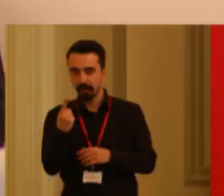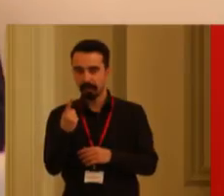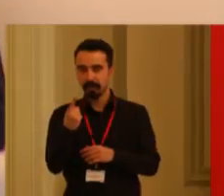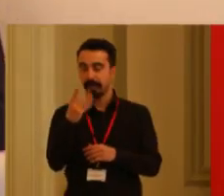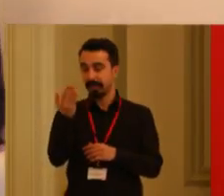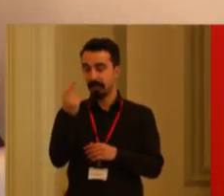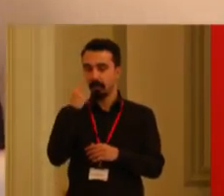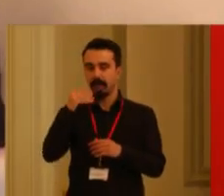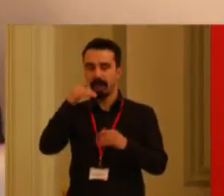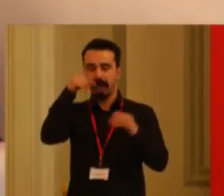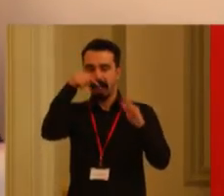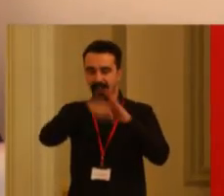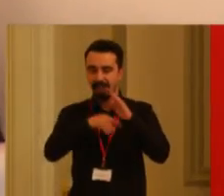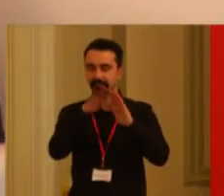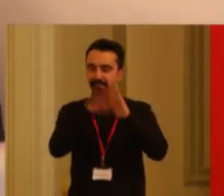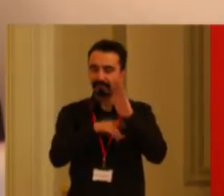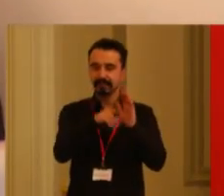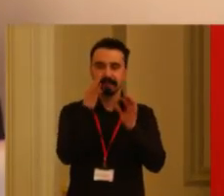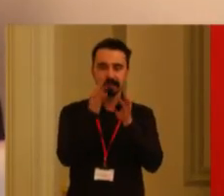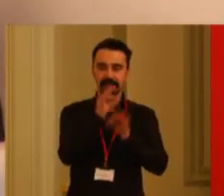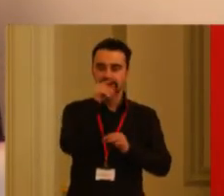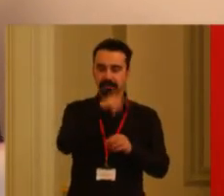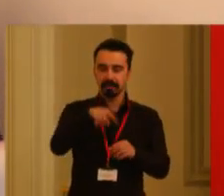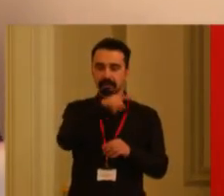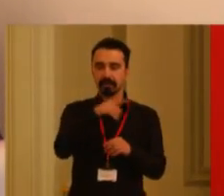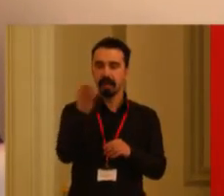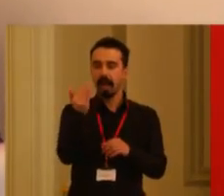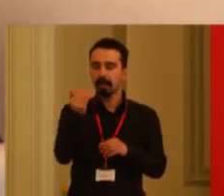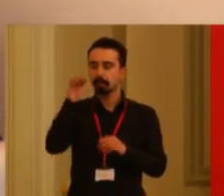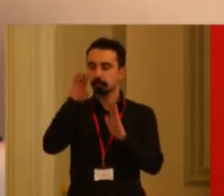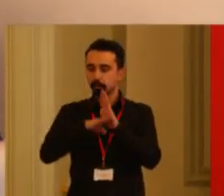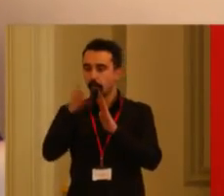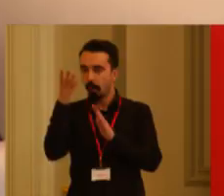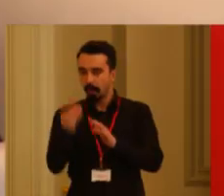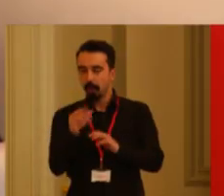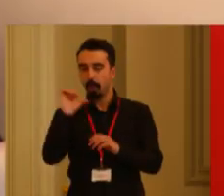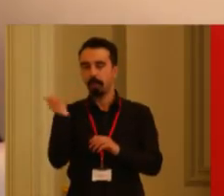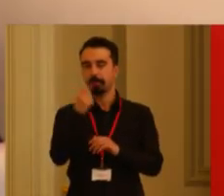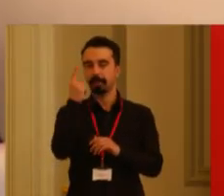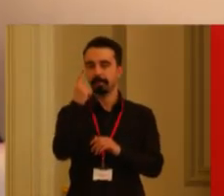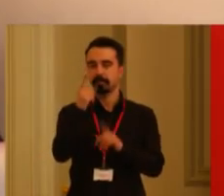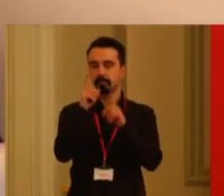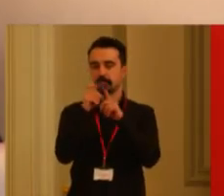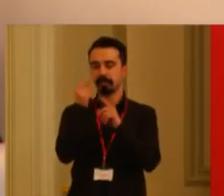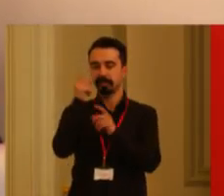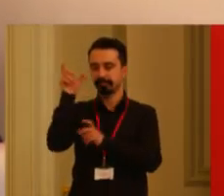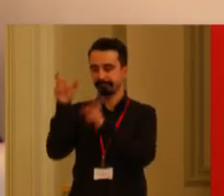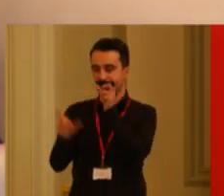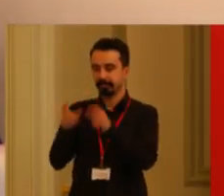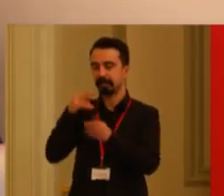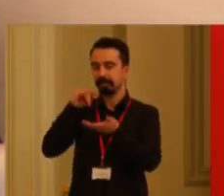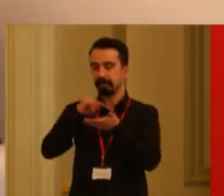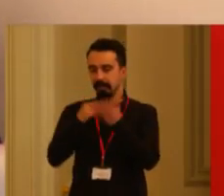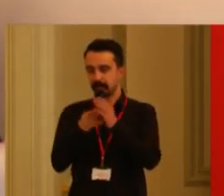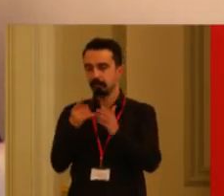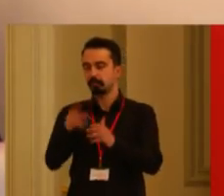priority. Like you've got the income distribution or the income group, like the lower income groups who are earning less. You've